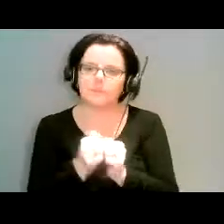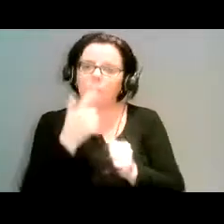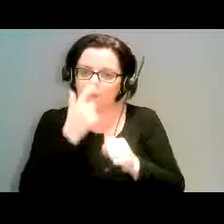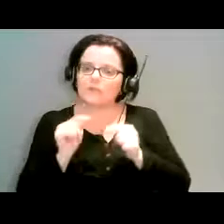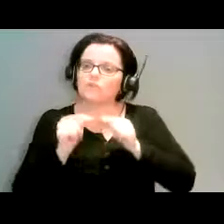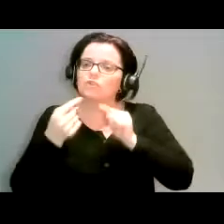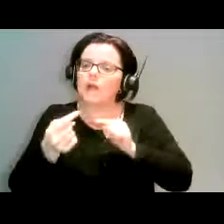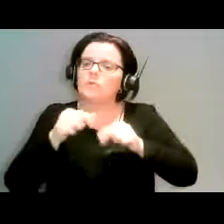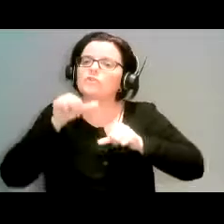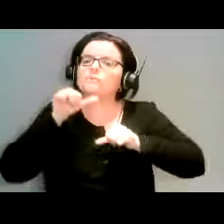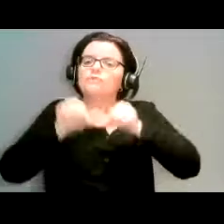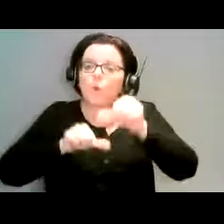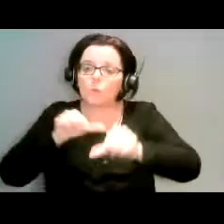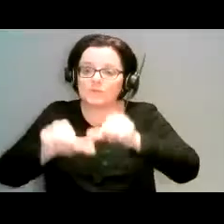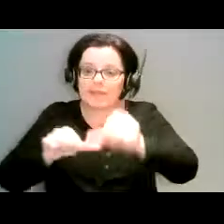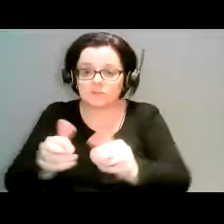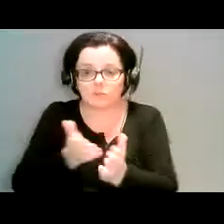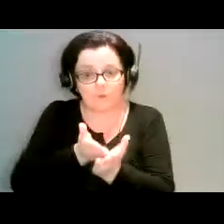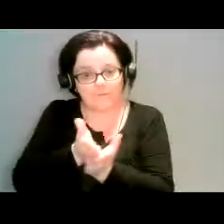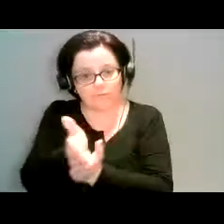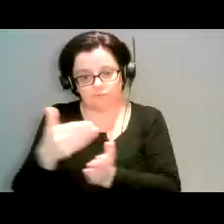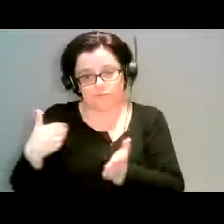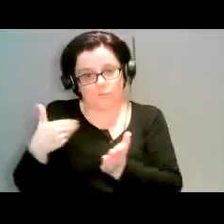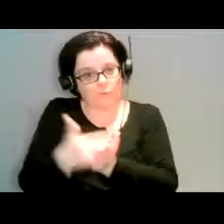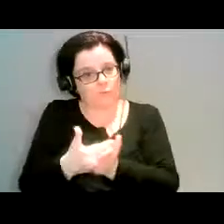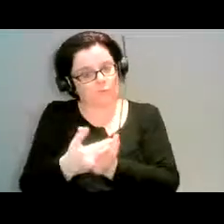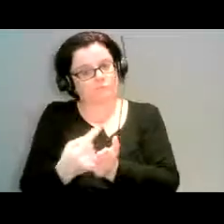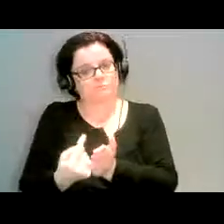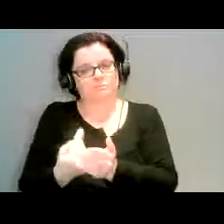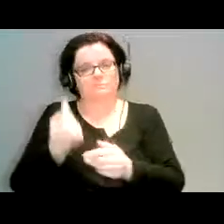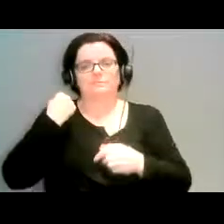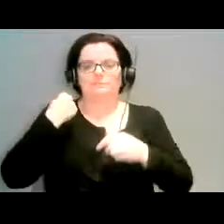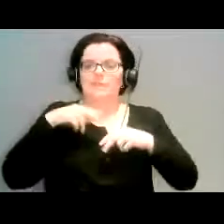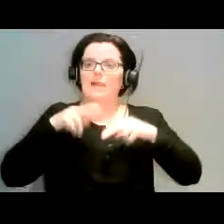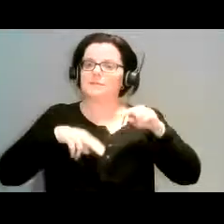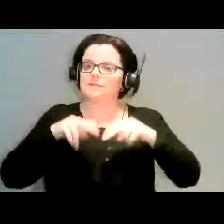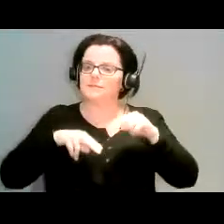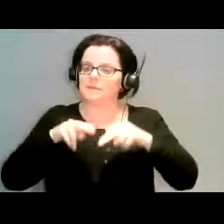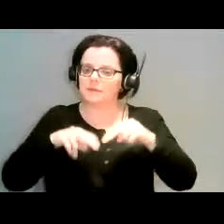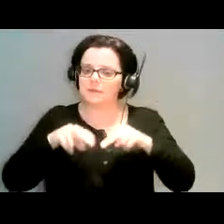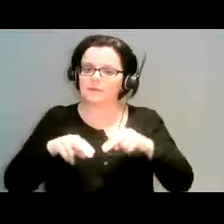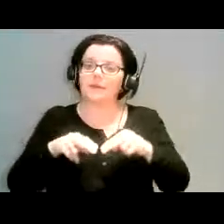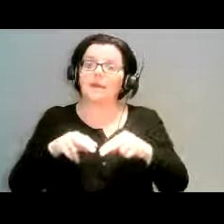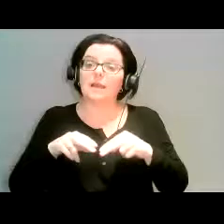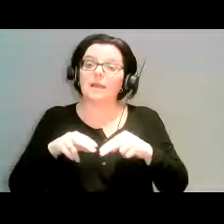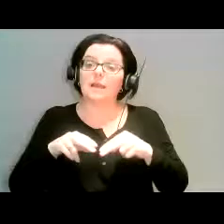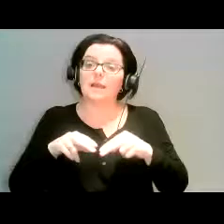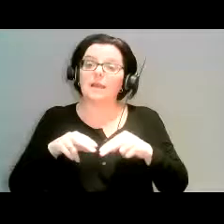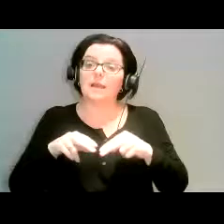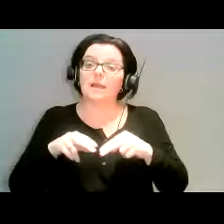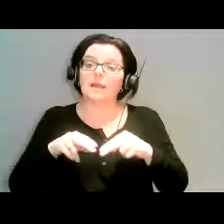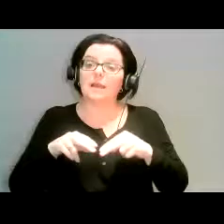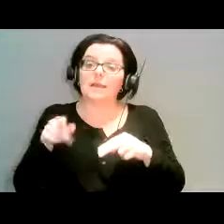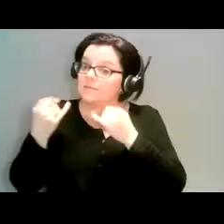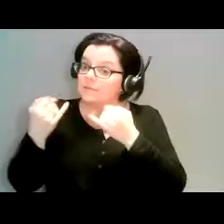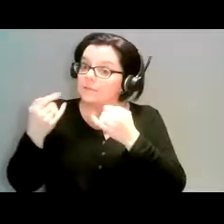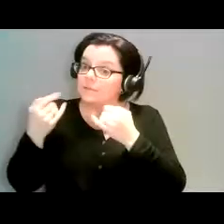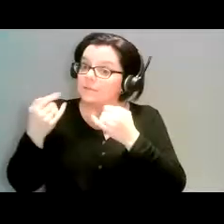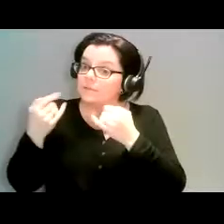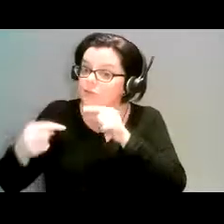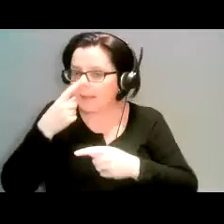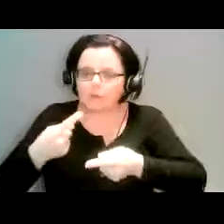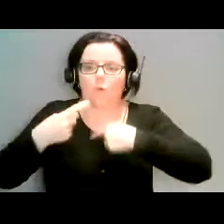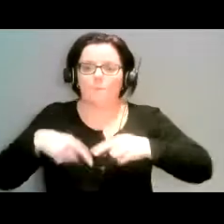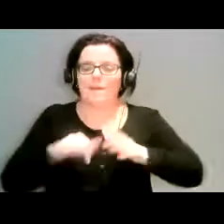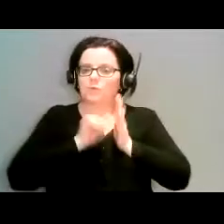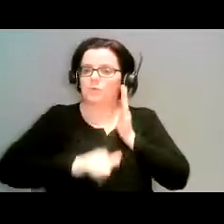So challenge the process with the hope that they will go back to page 1 and start all over again.